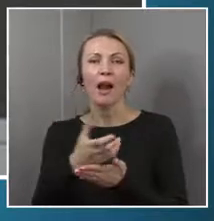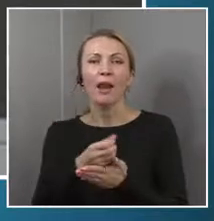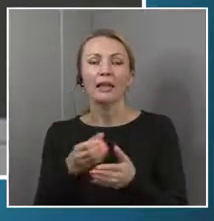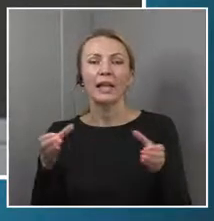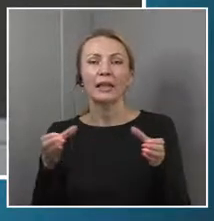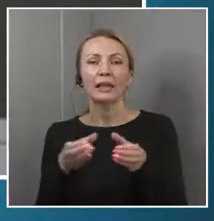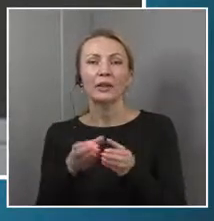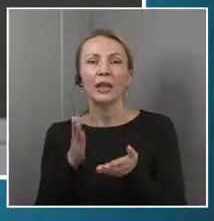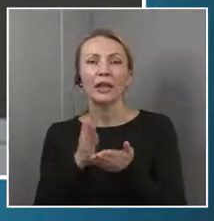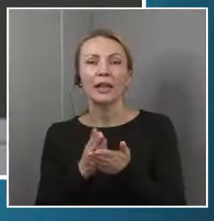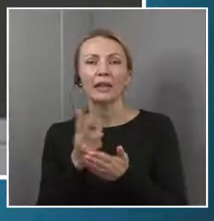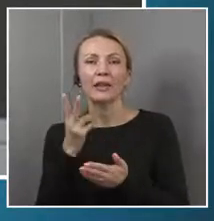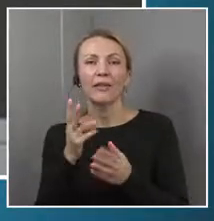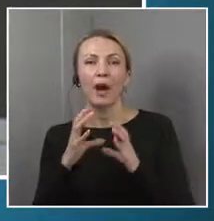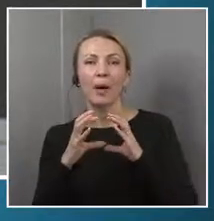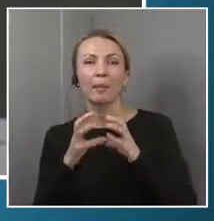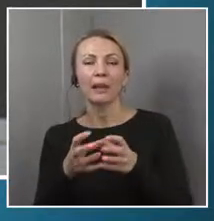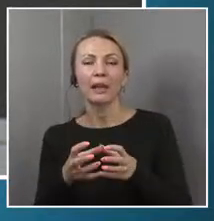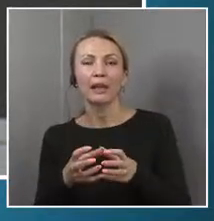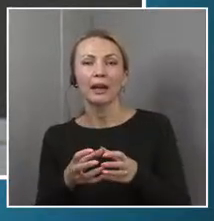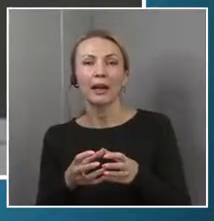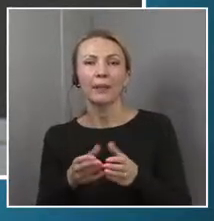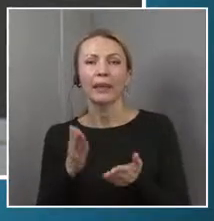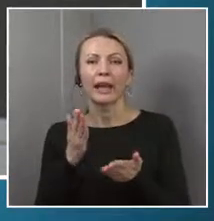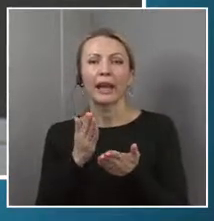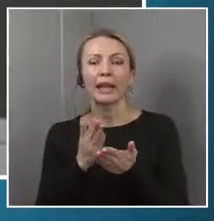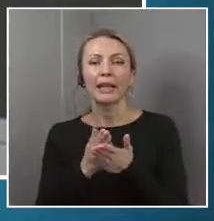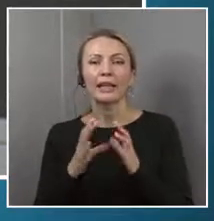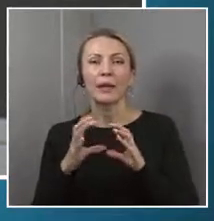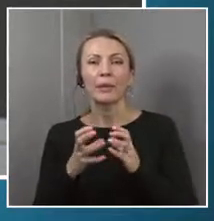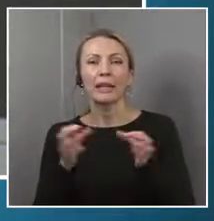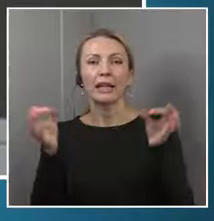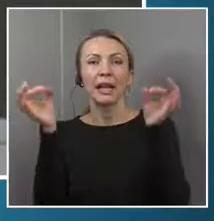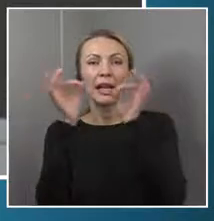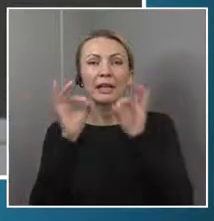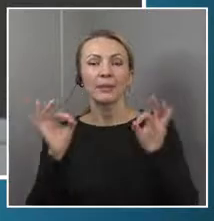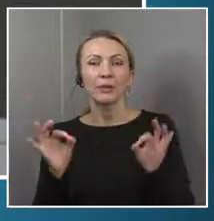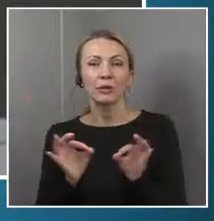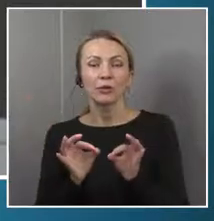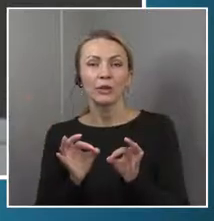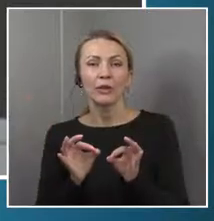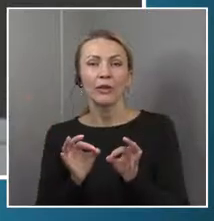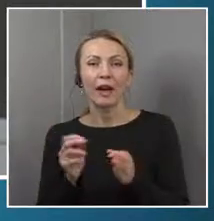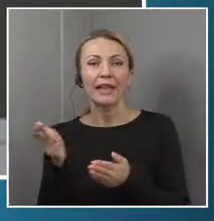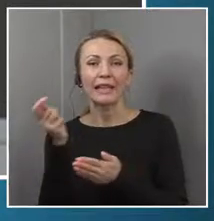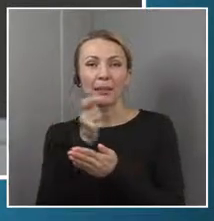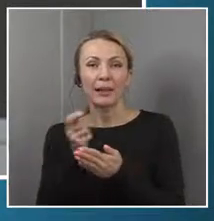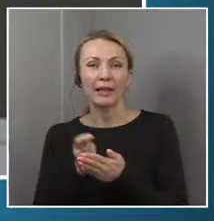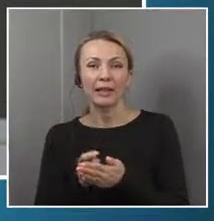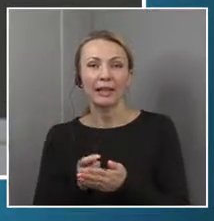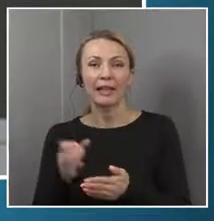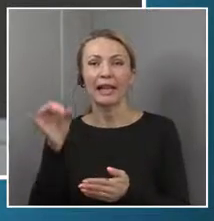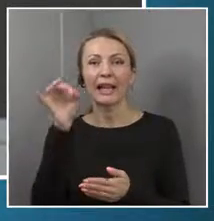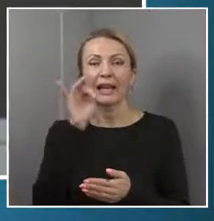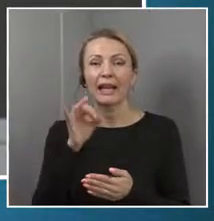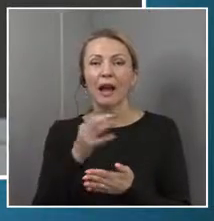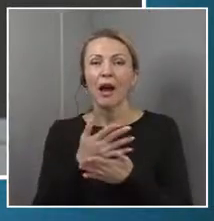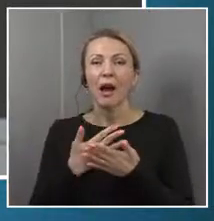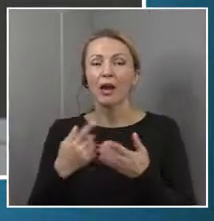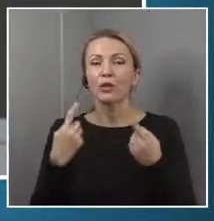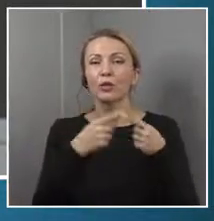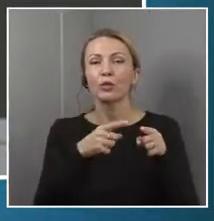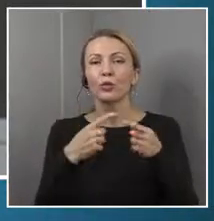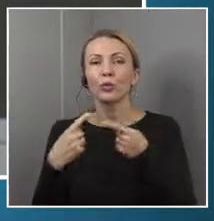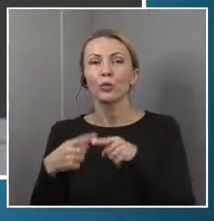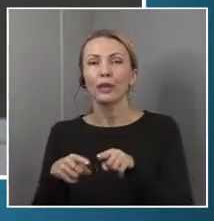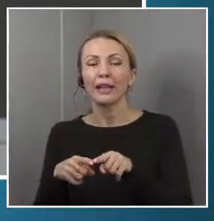collect art. So there are two worlds, the world of pictorial art